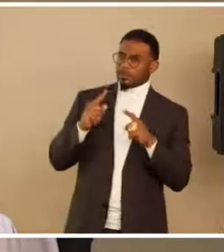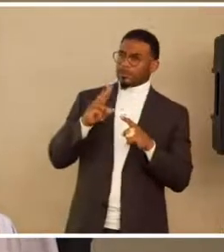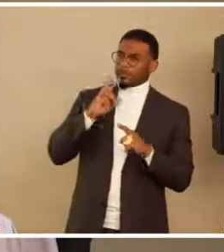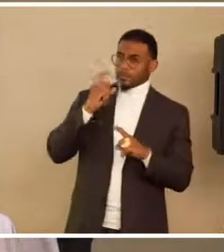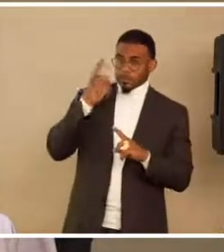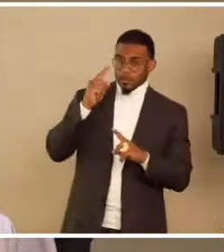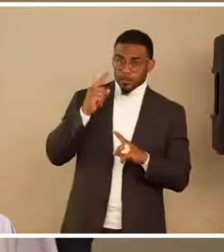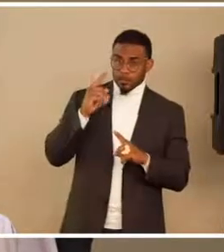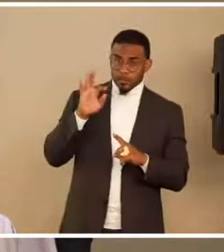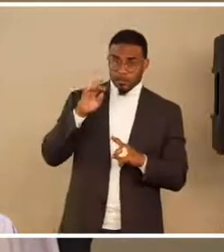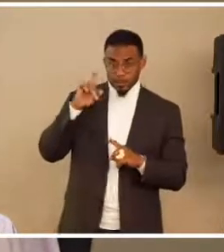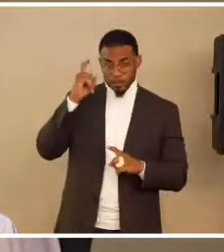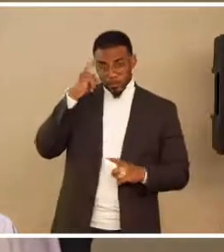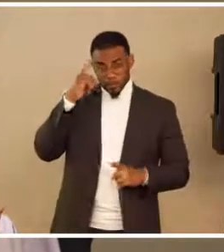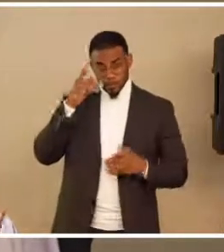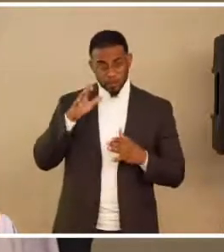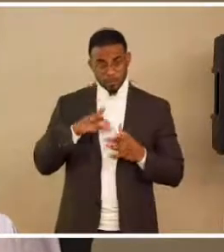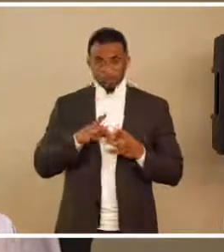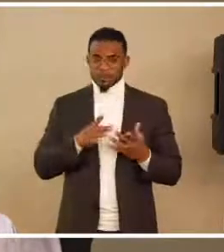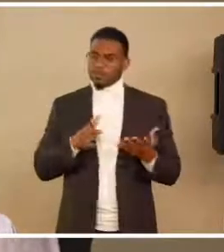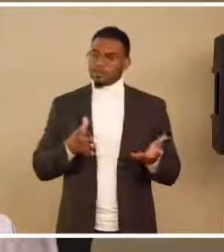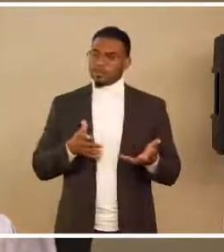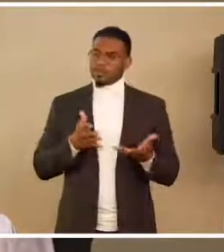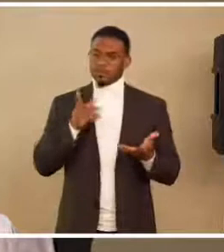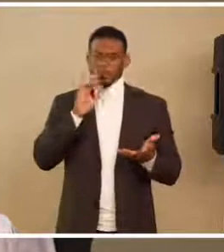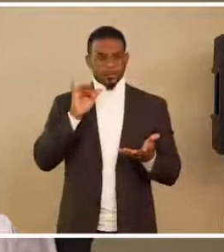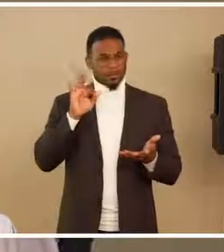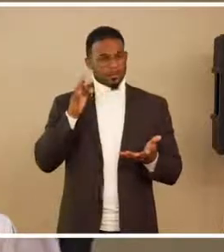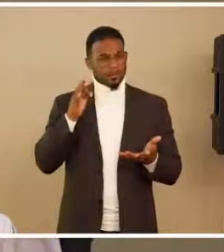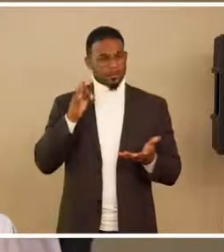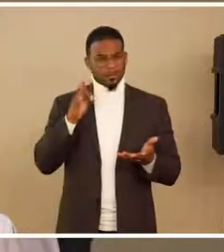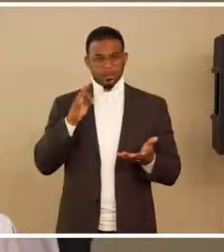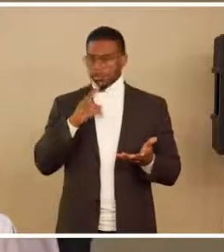was for the French government a way to say, look, France